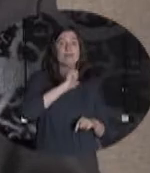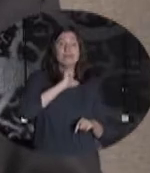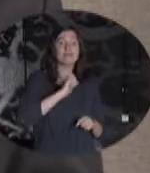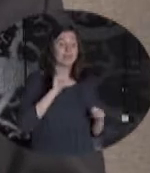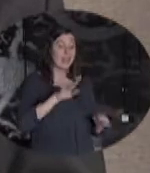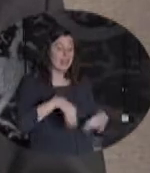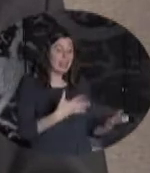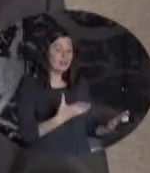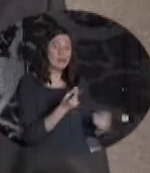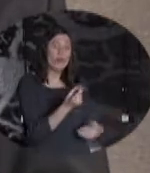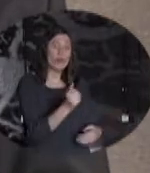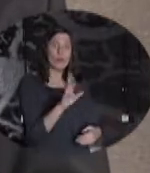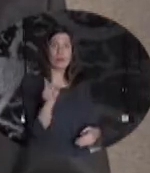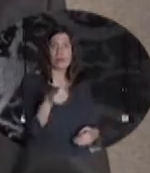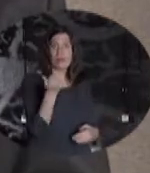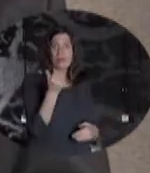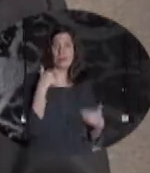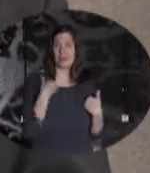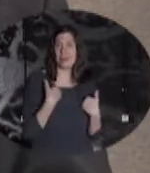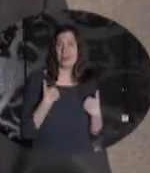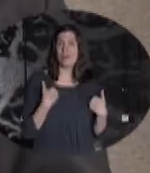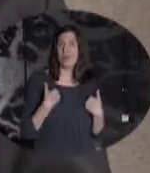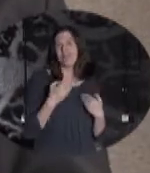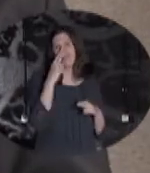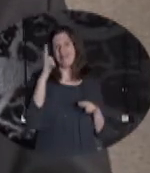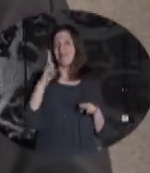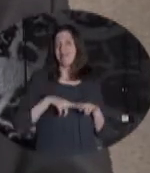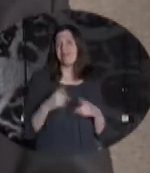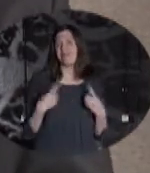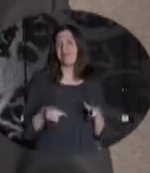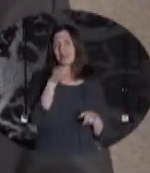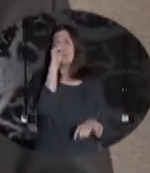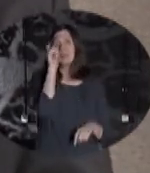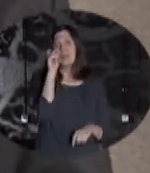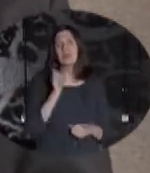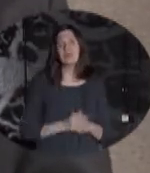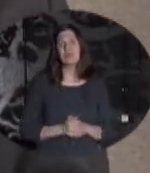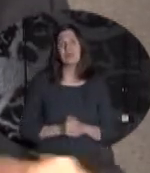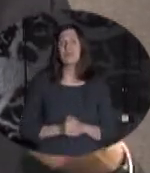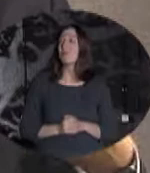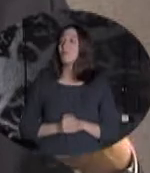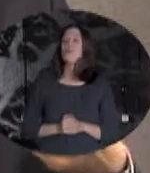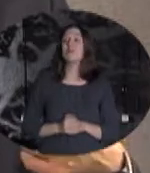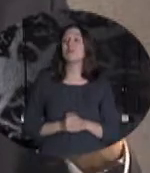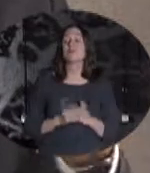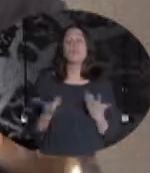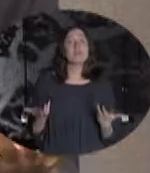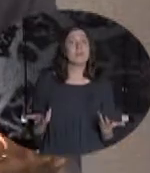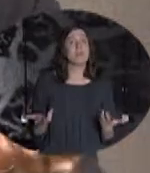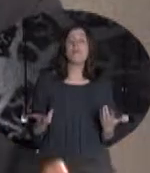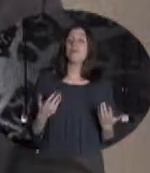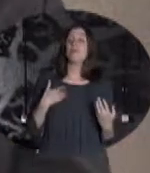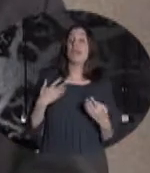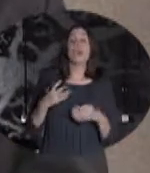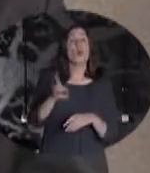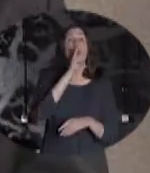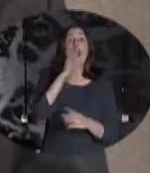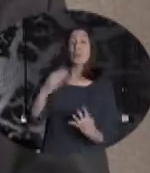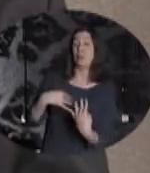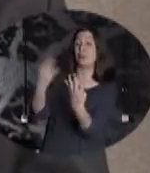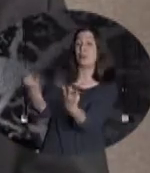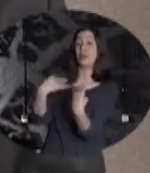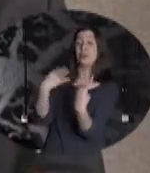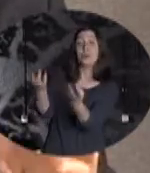dog or give other animals that are fun this time of year. Whether you're running through sprinklers, whatever it is you're